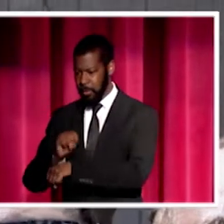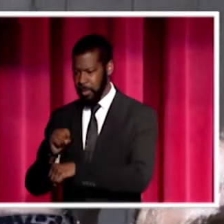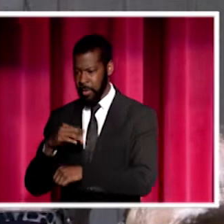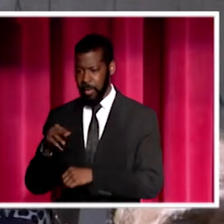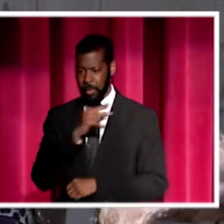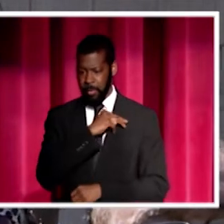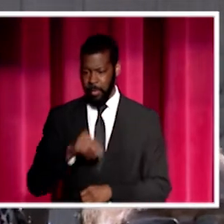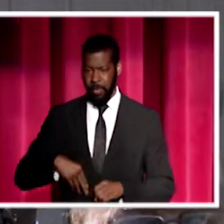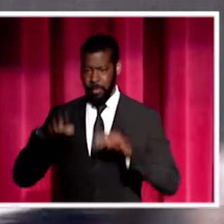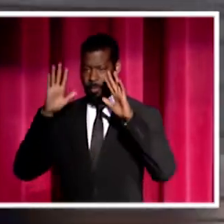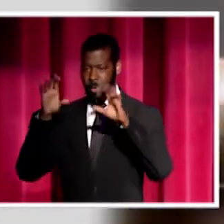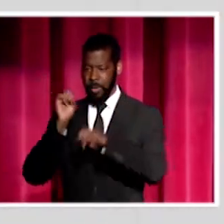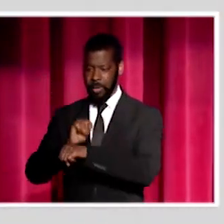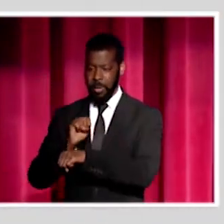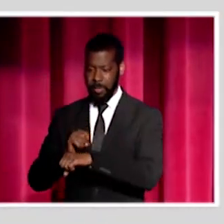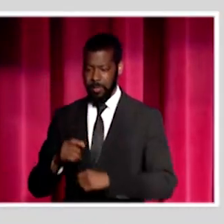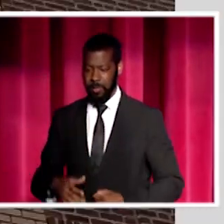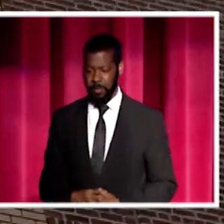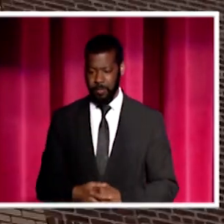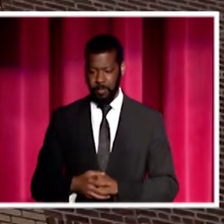job.